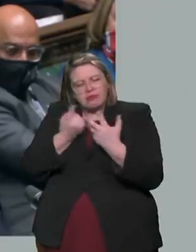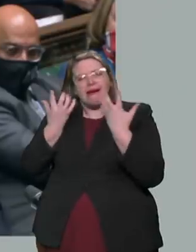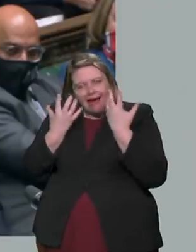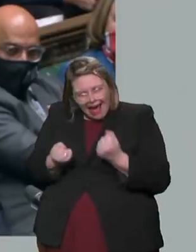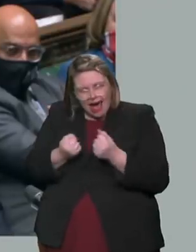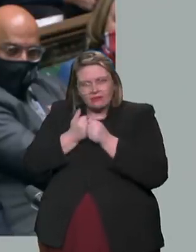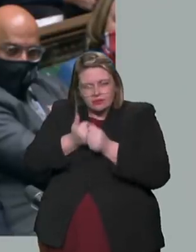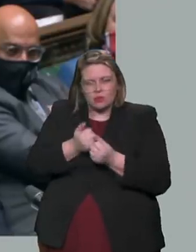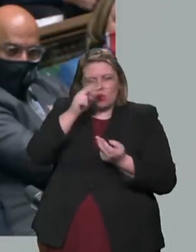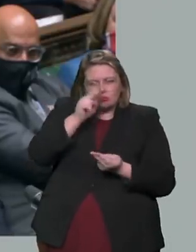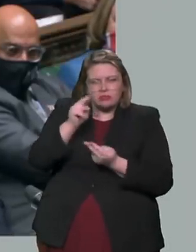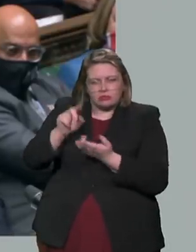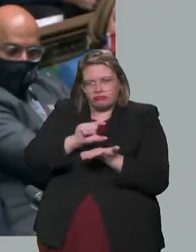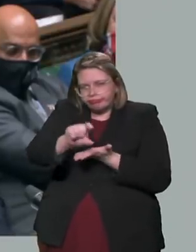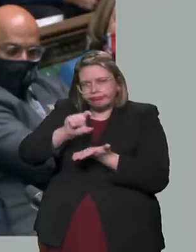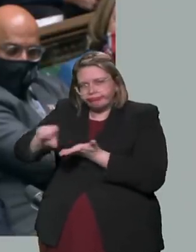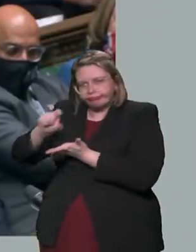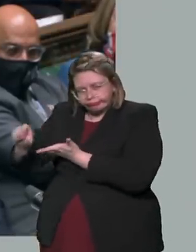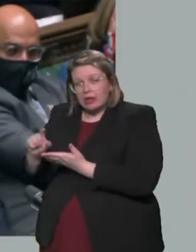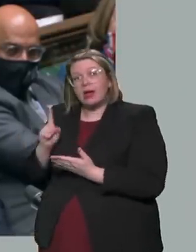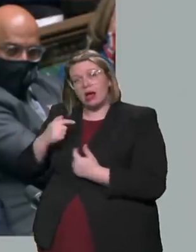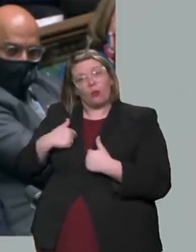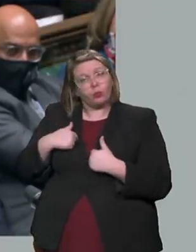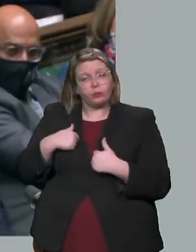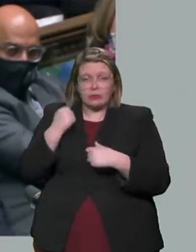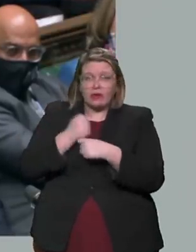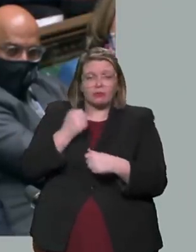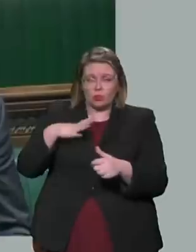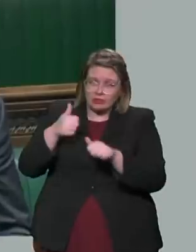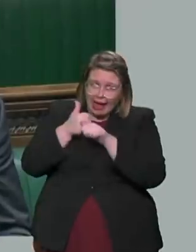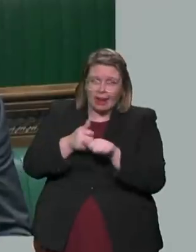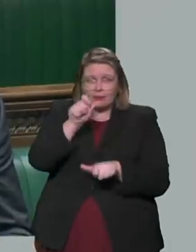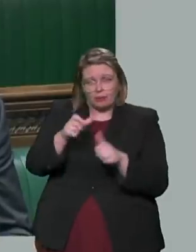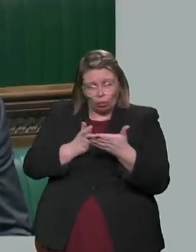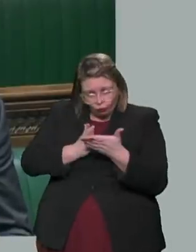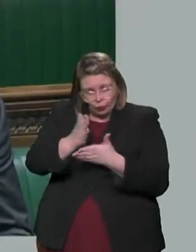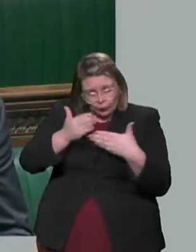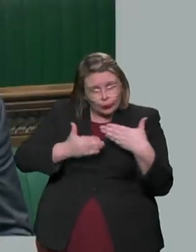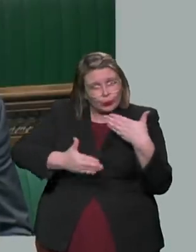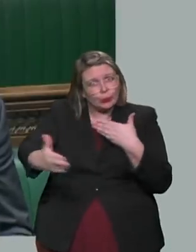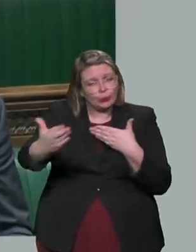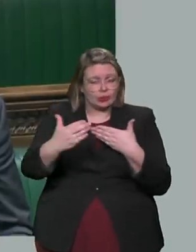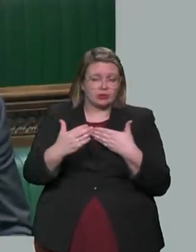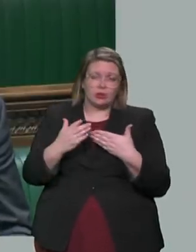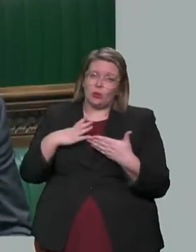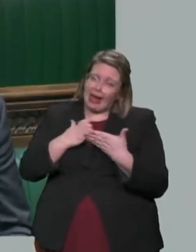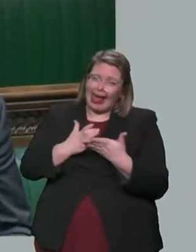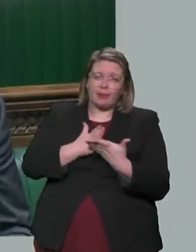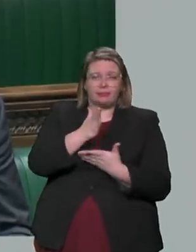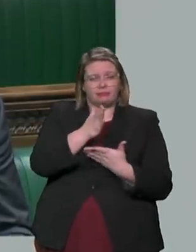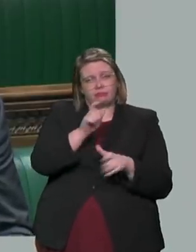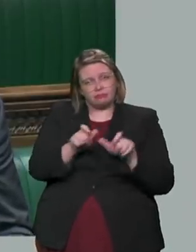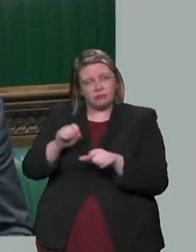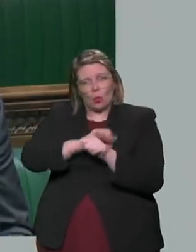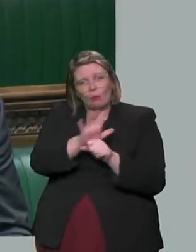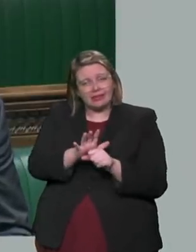Mr. Speaker. But we are determined to do what we can to help people through this pandemic, and we will. But